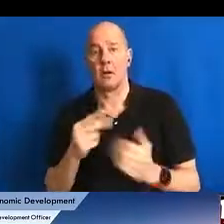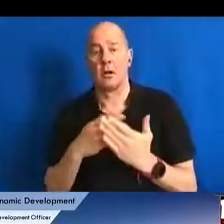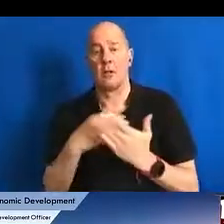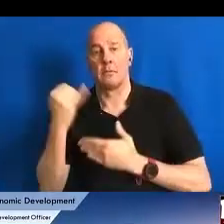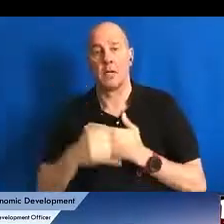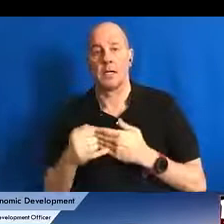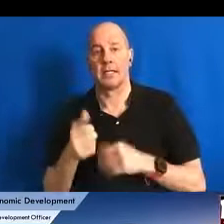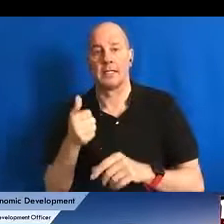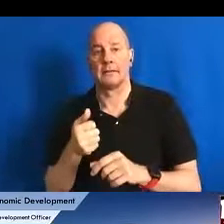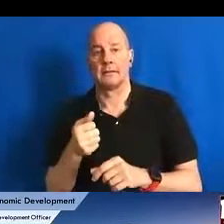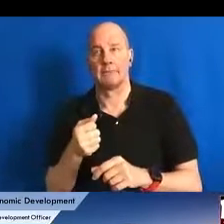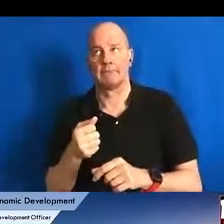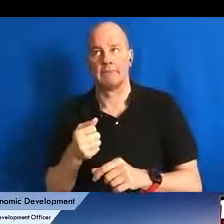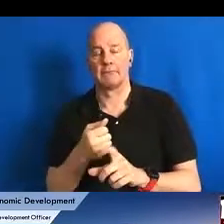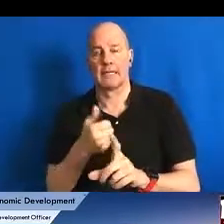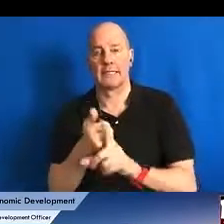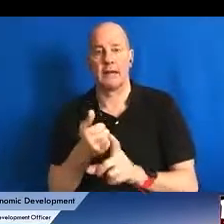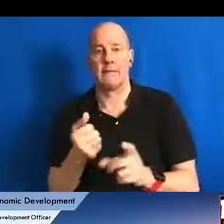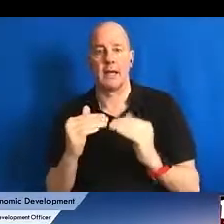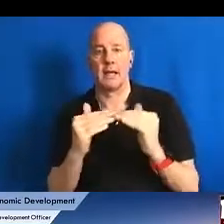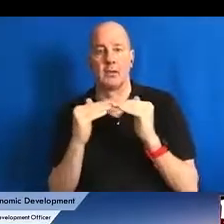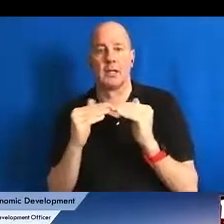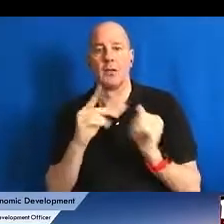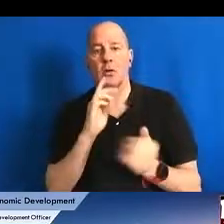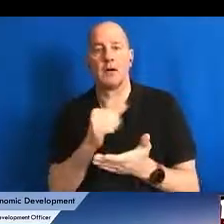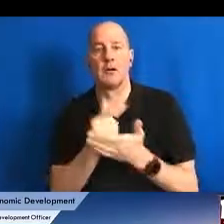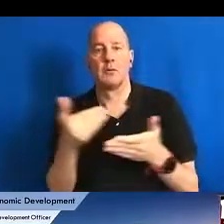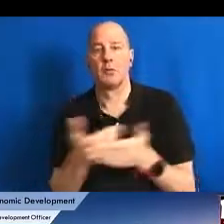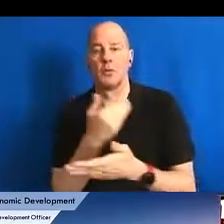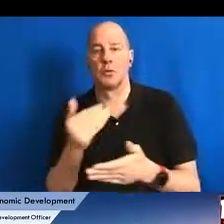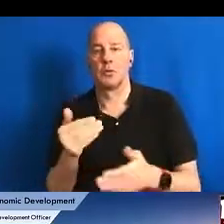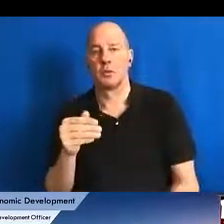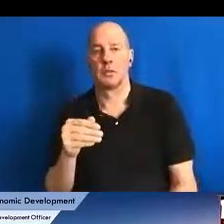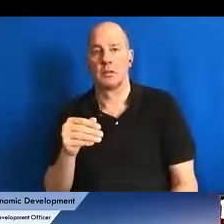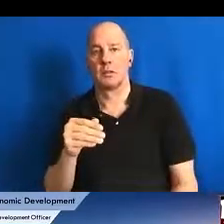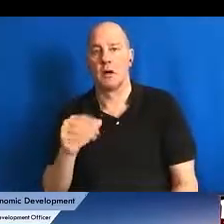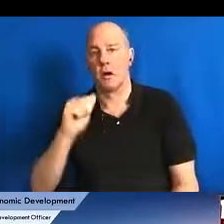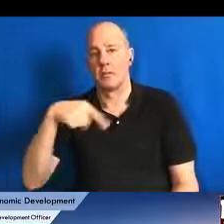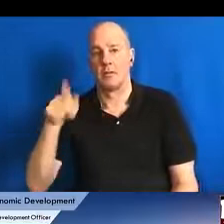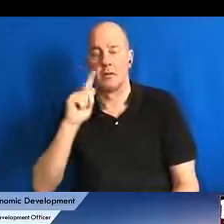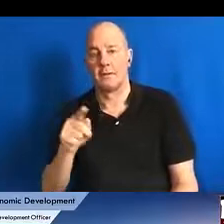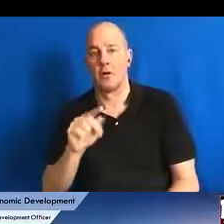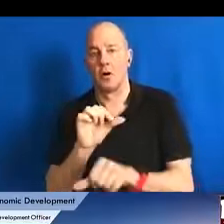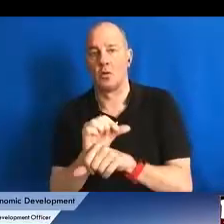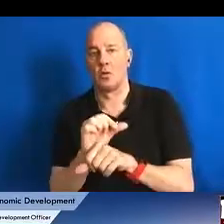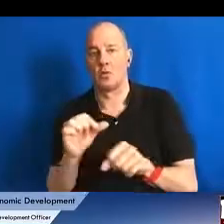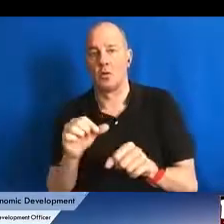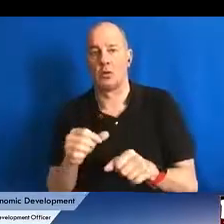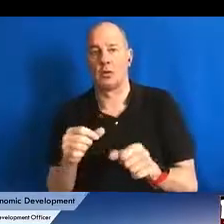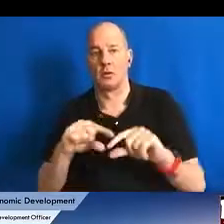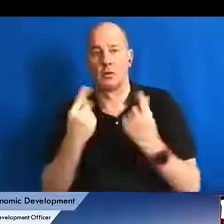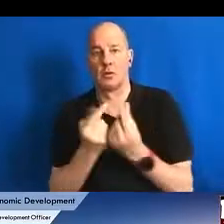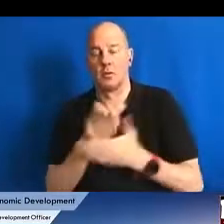folks on this call, which is to create new opportunities for worker-owned cooperatives through our loan fund. So that meant making